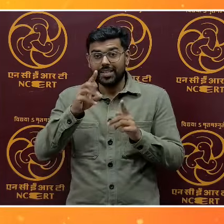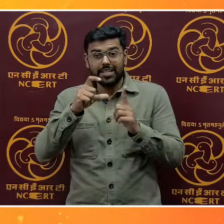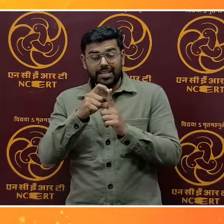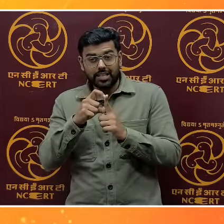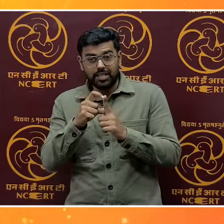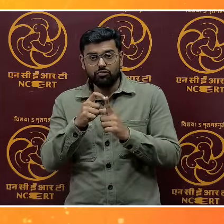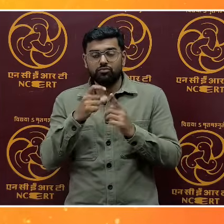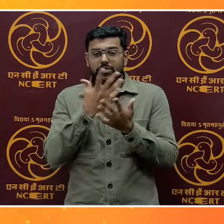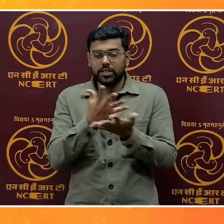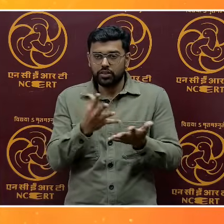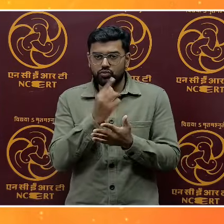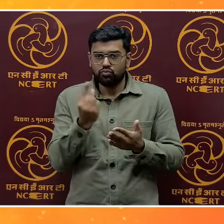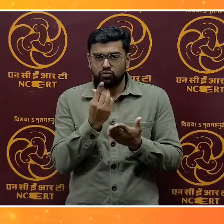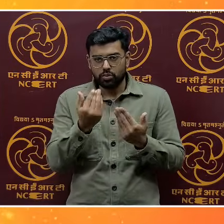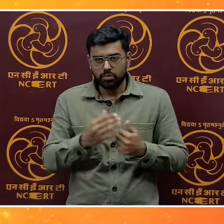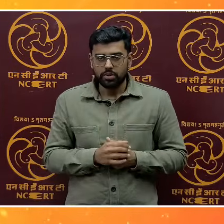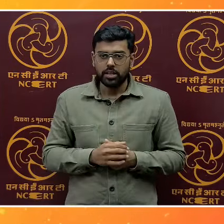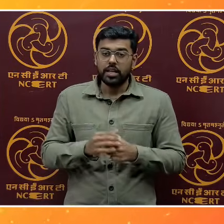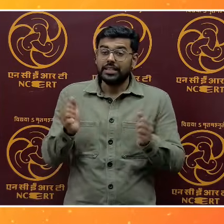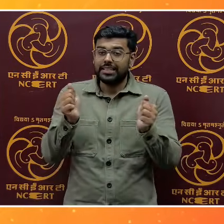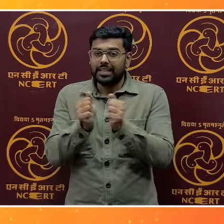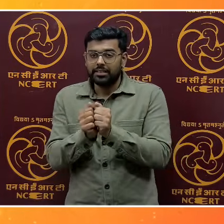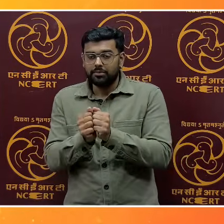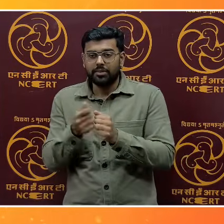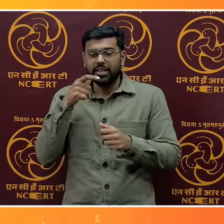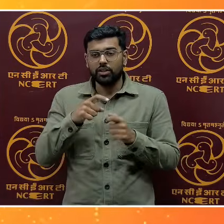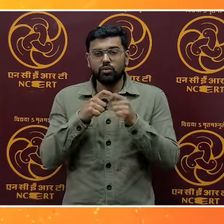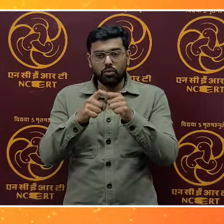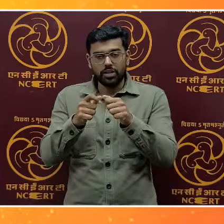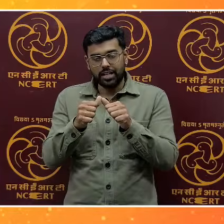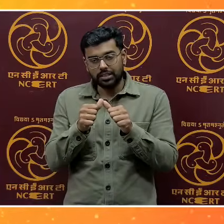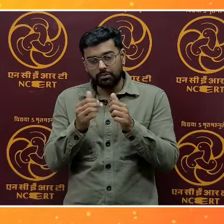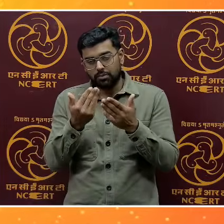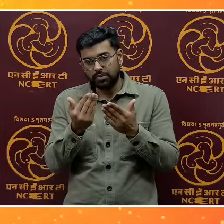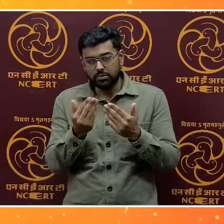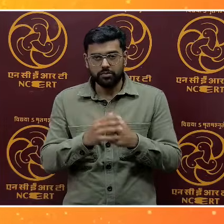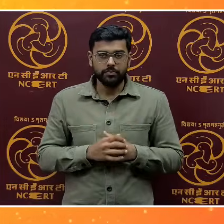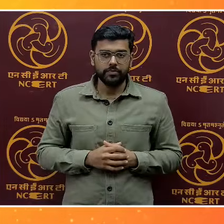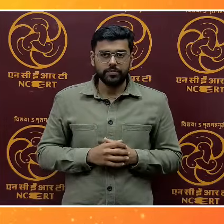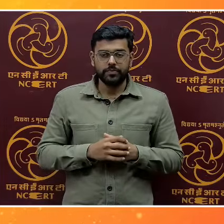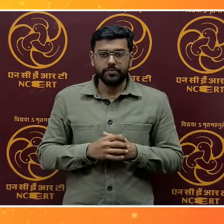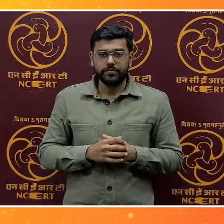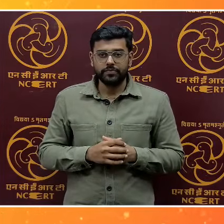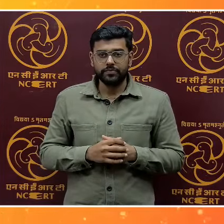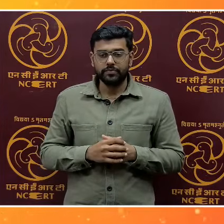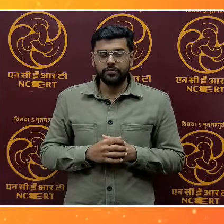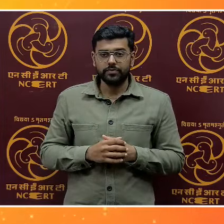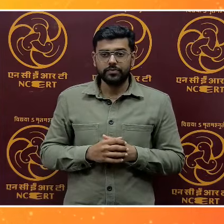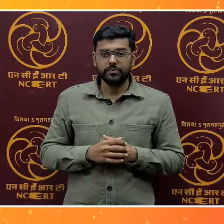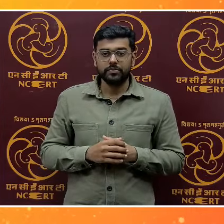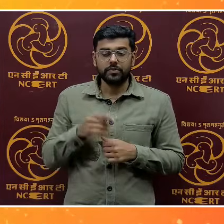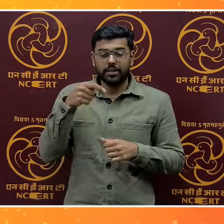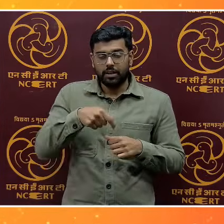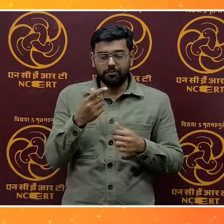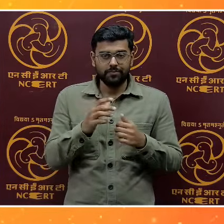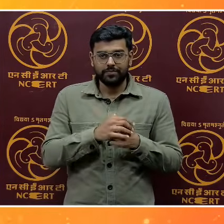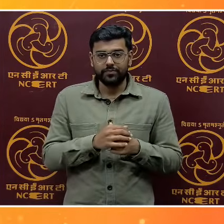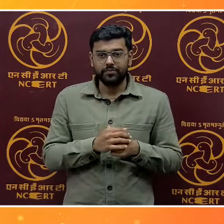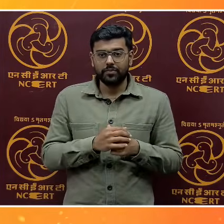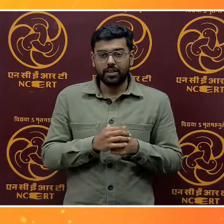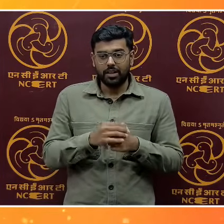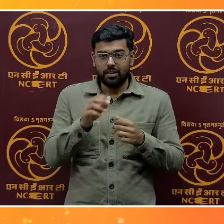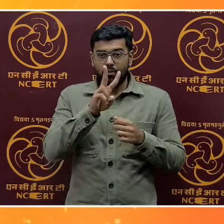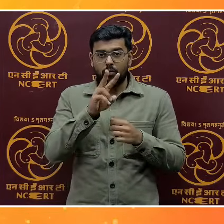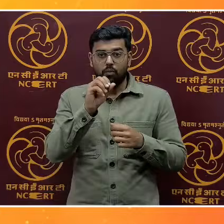taken to the classroom. Along with this, the question can be explained properly. Now, the volume of a right circular base is how much?